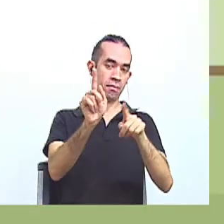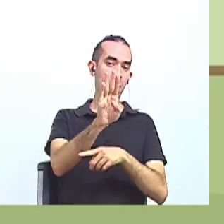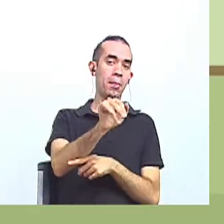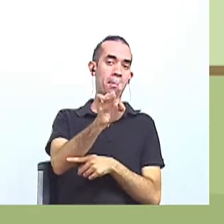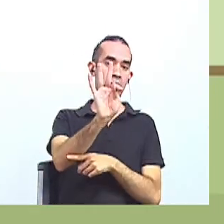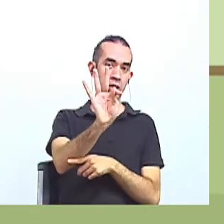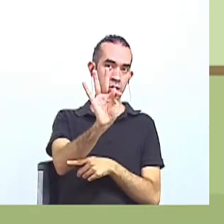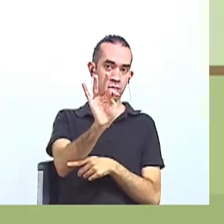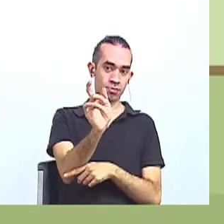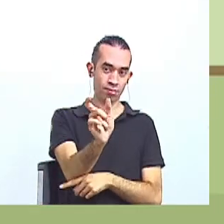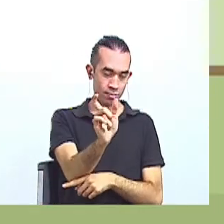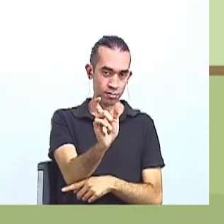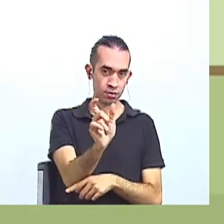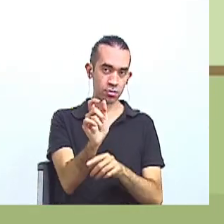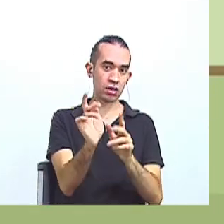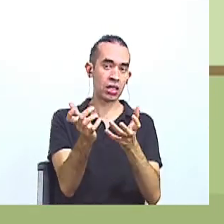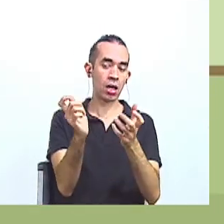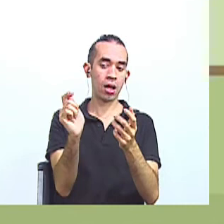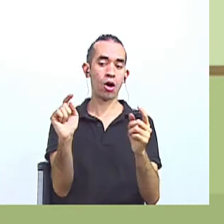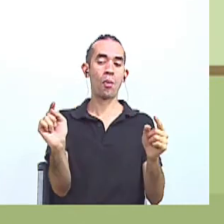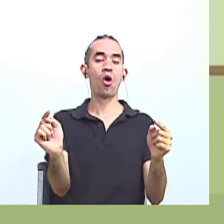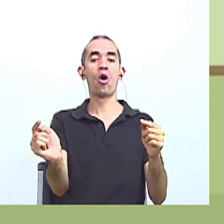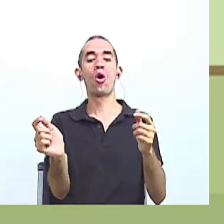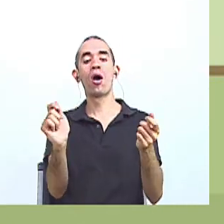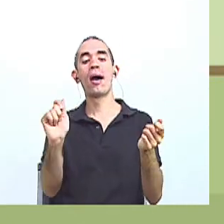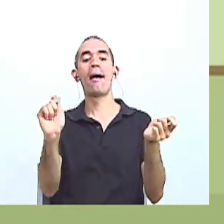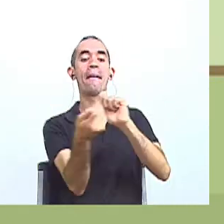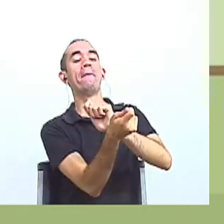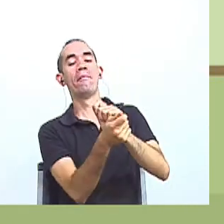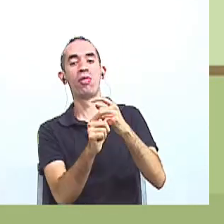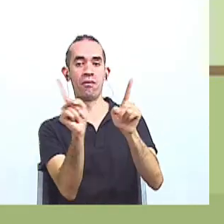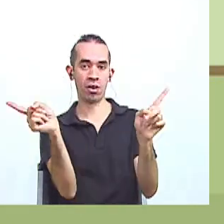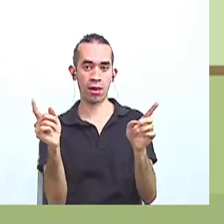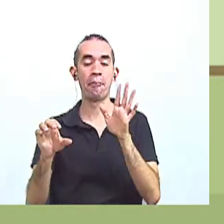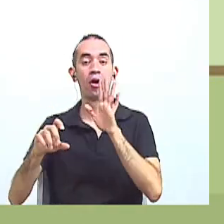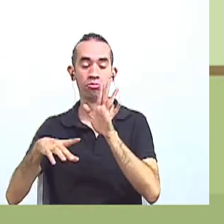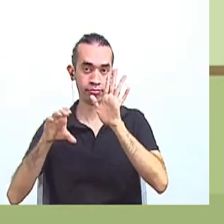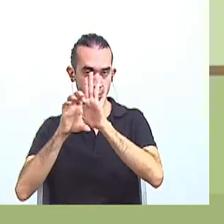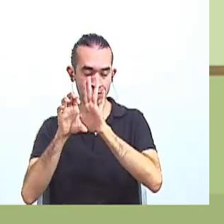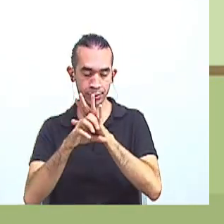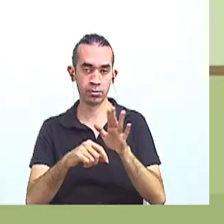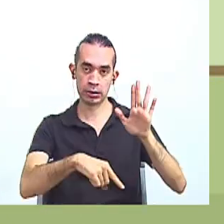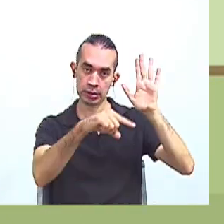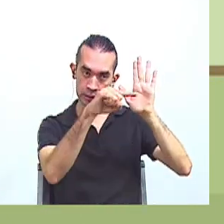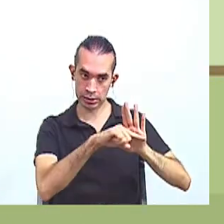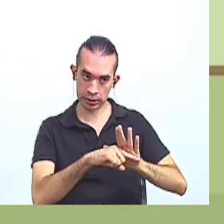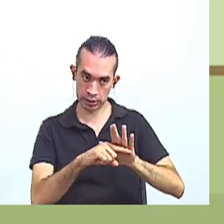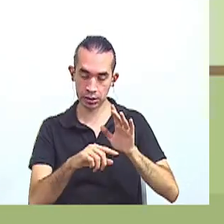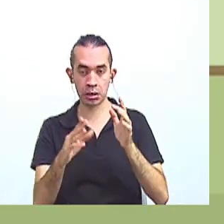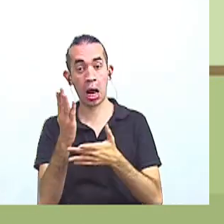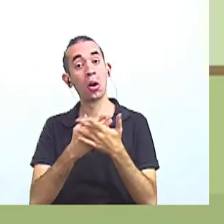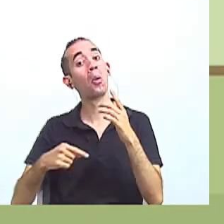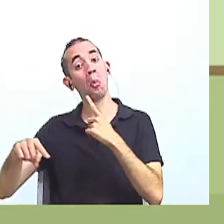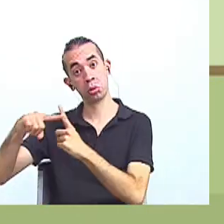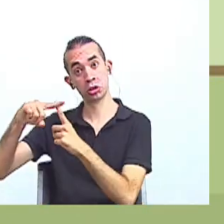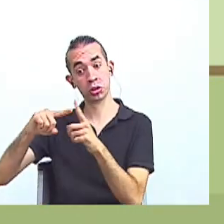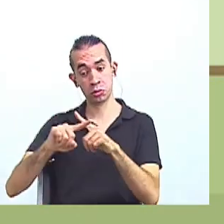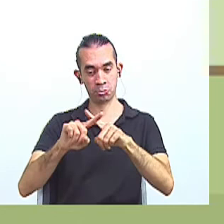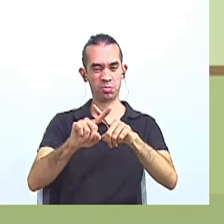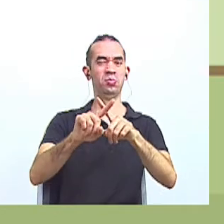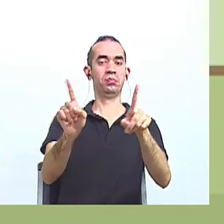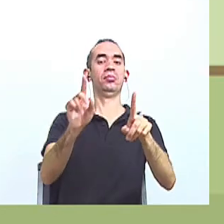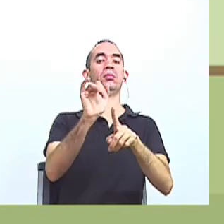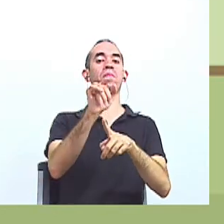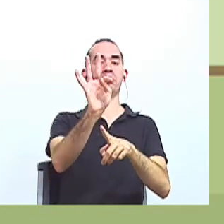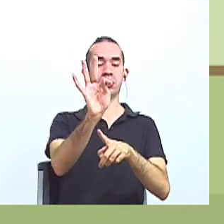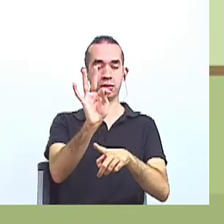the word but when we want to contrast. I'm talking about something negative, but there is also something positive. And she actually